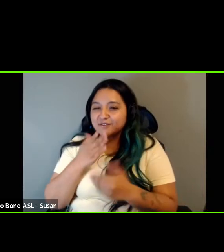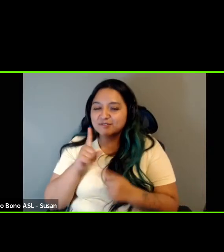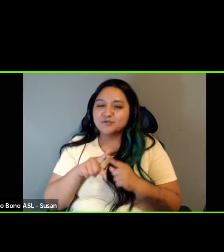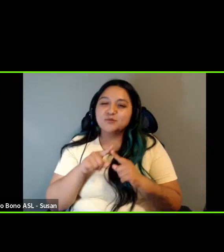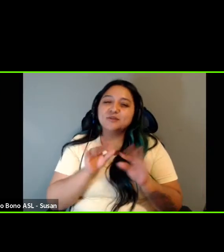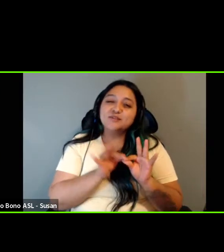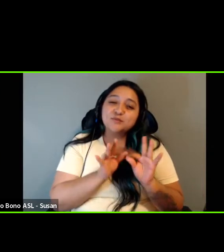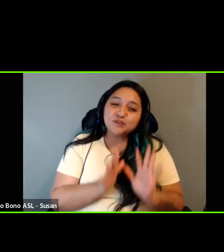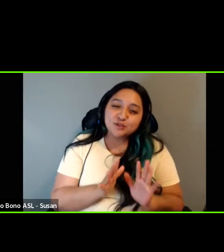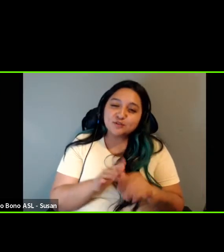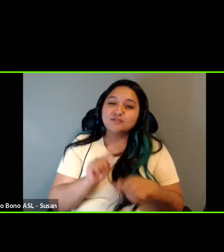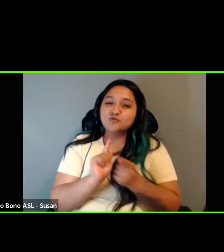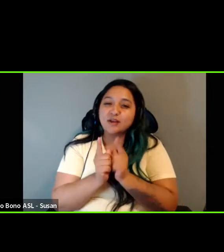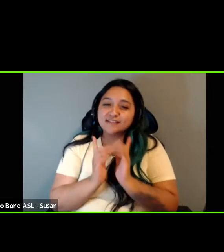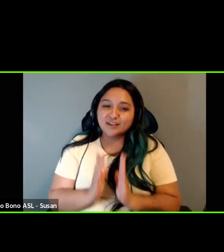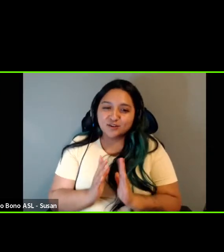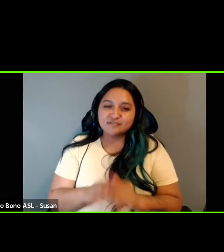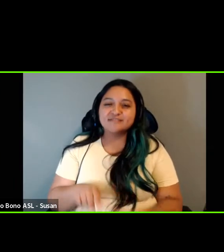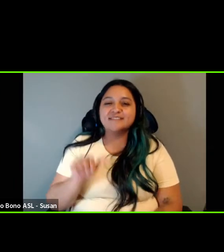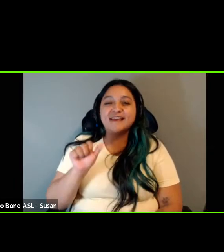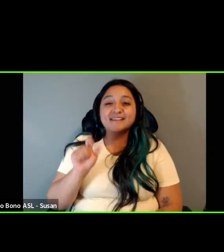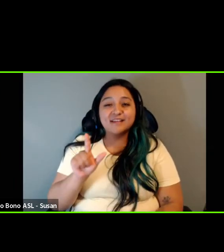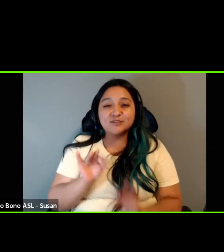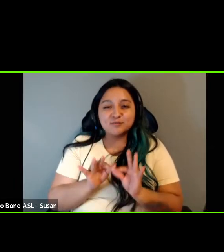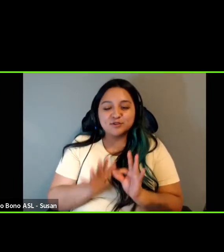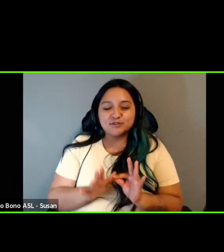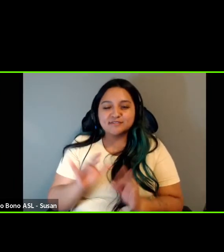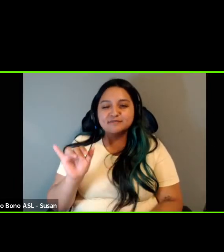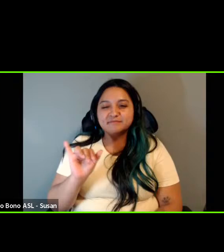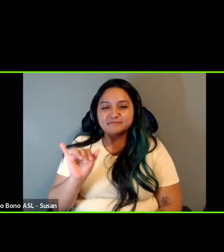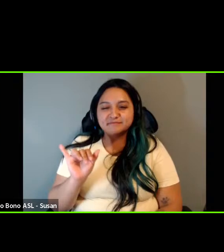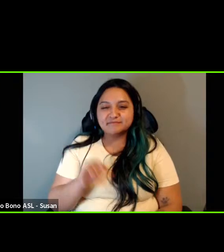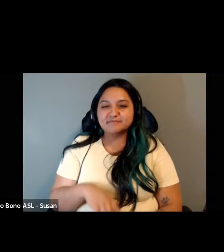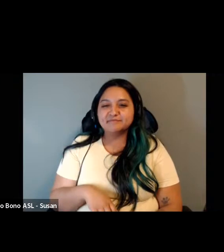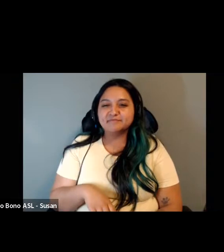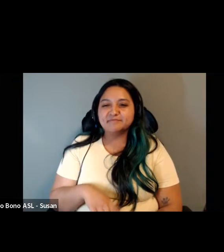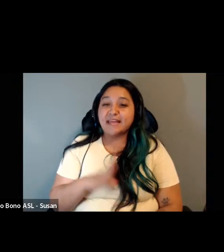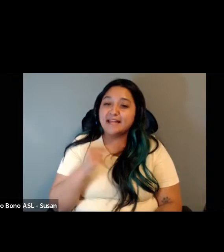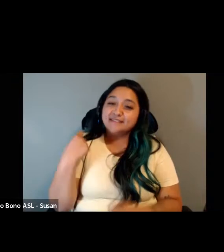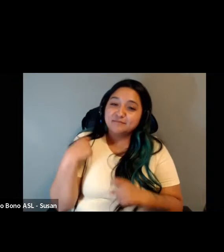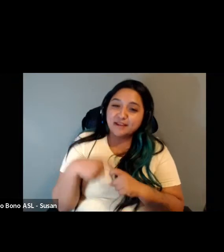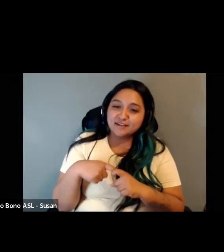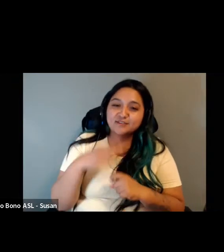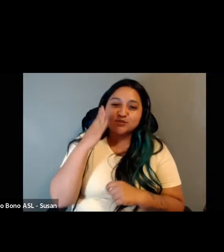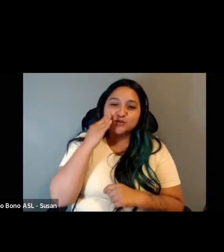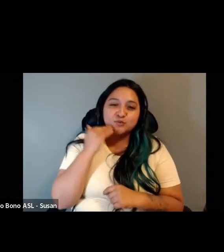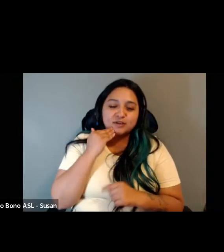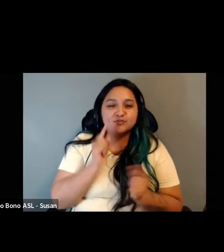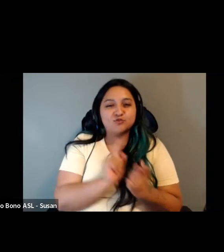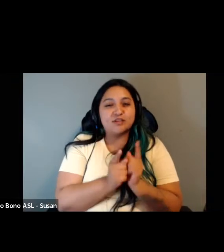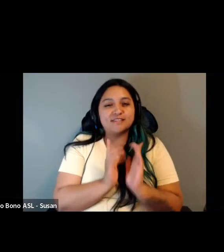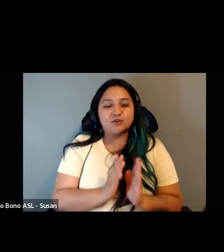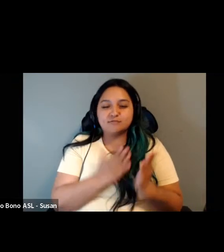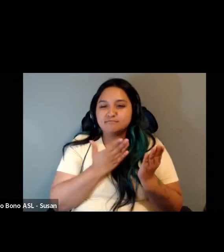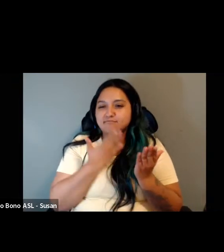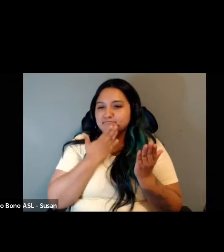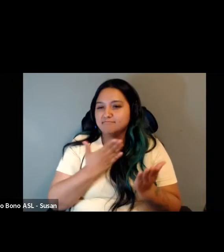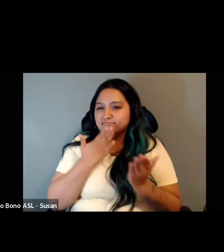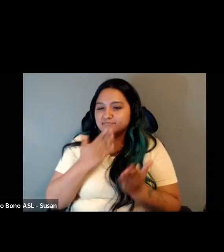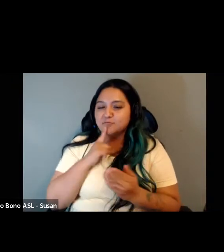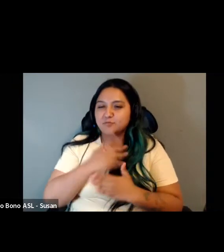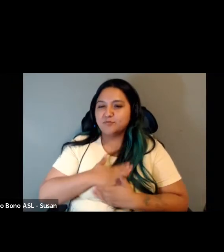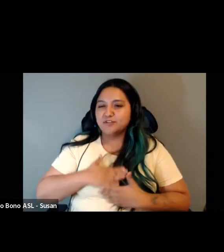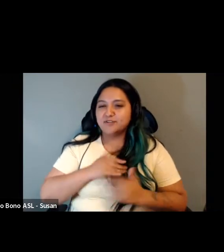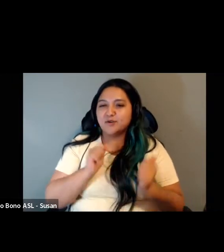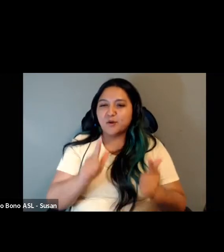translators, our ASL translators, as well as the Spanish and Korean language translators. I appreciate you